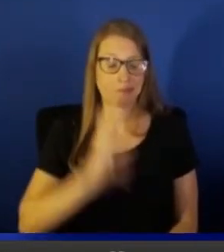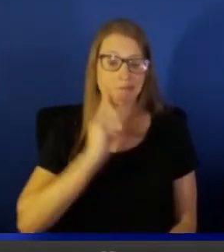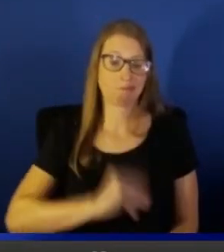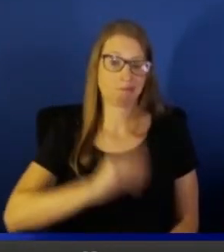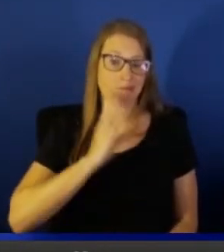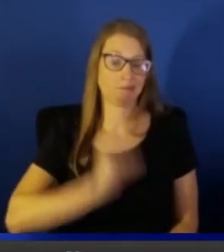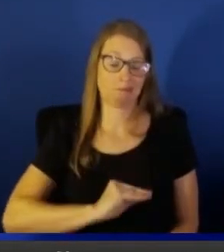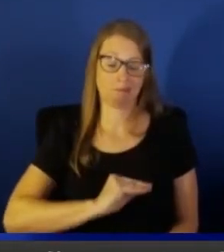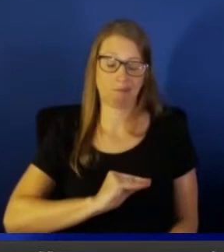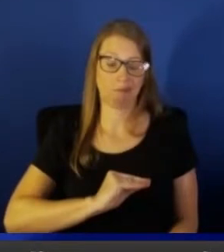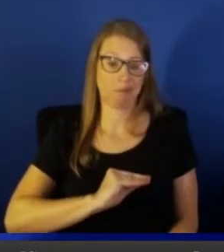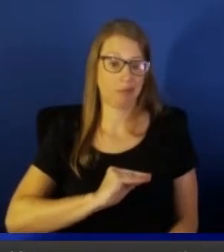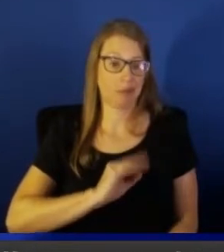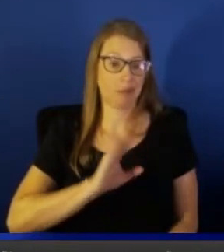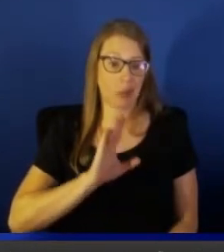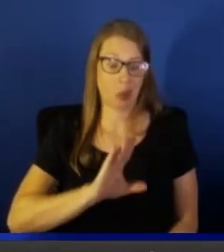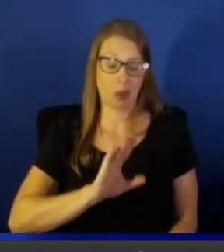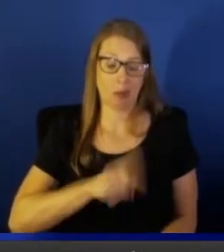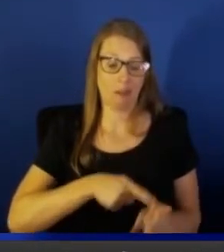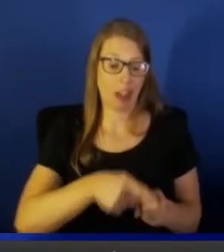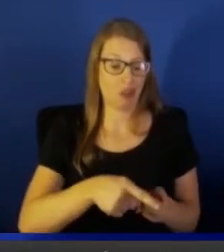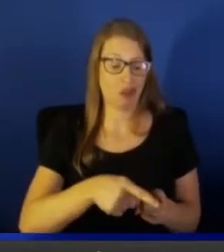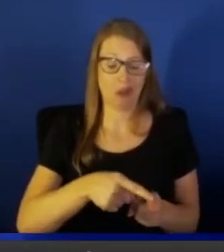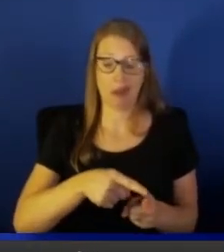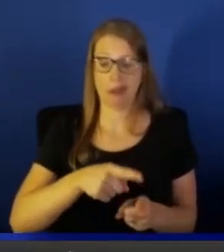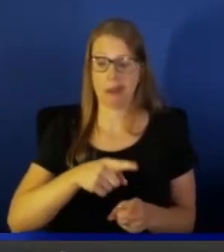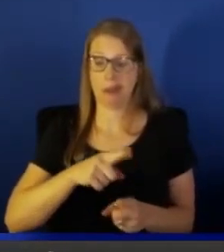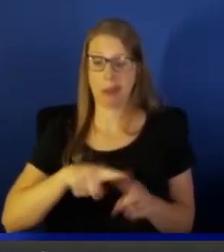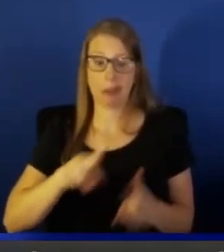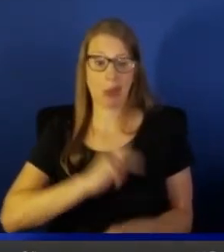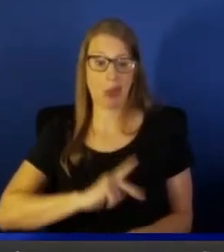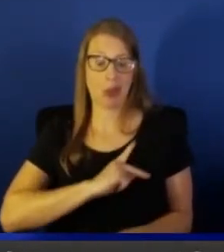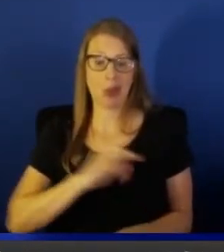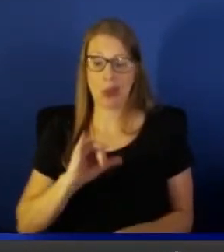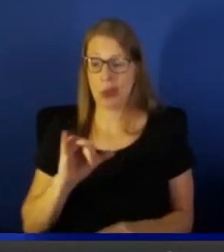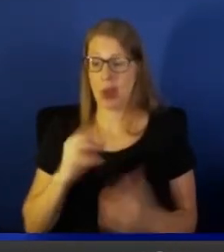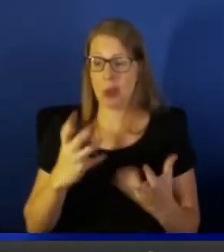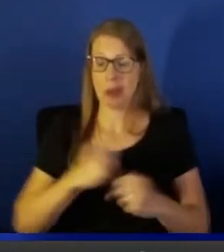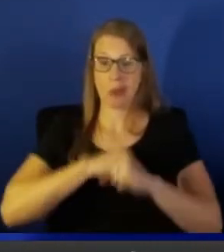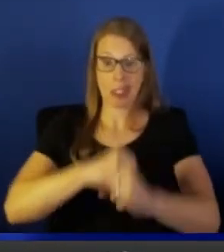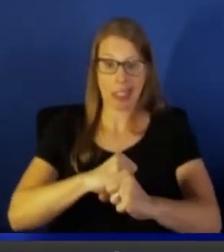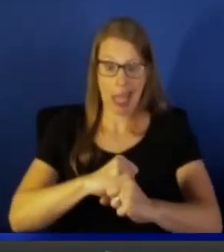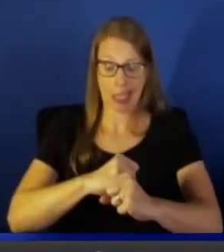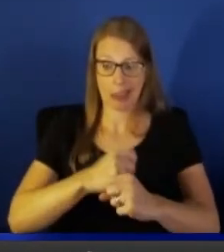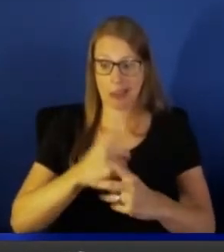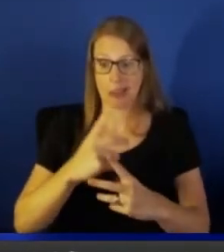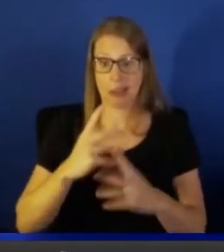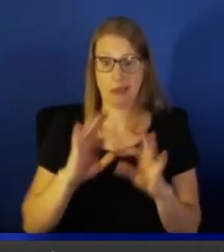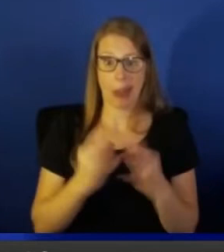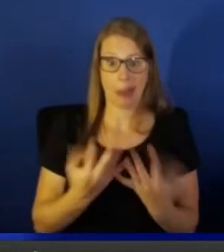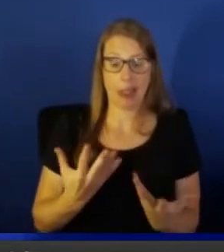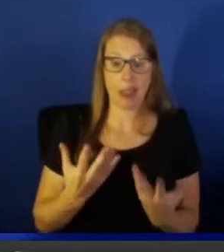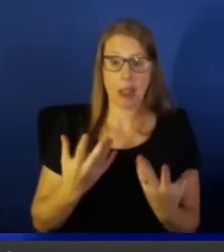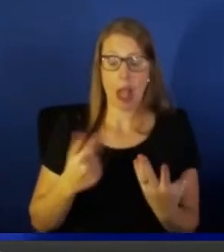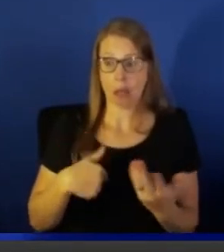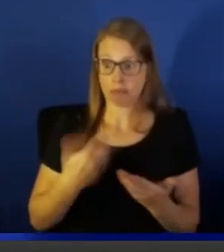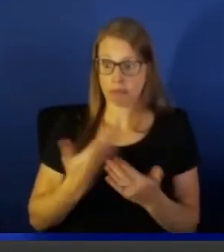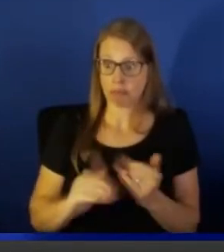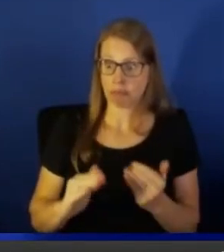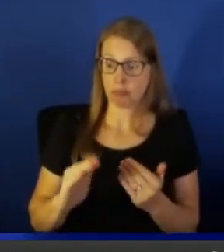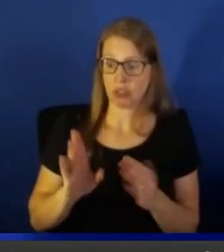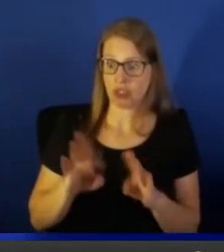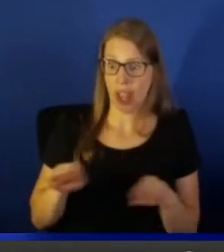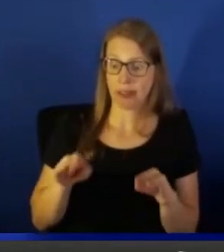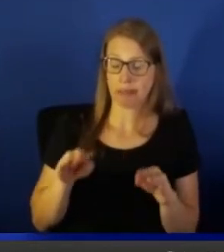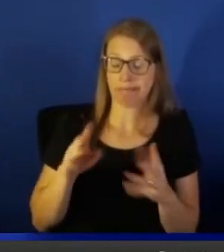human being, wanting to protect your parents, wanting to protect your family. I had a child during the pandemic, as many others did, and wanted to make sure that they